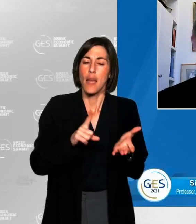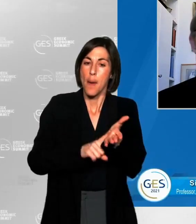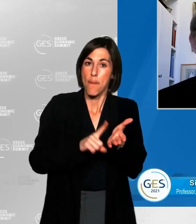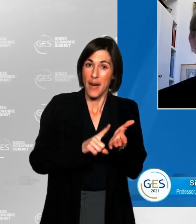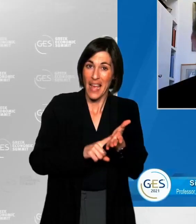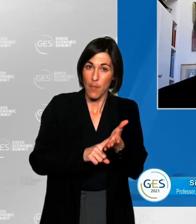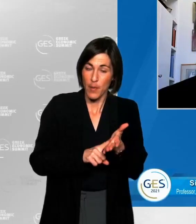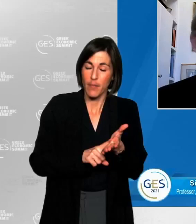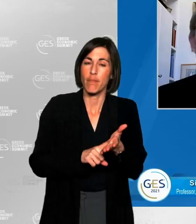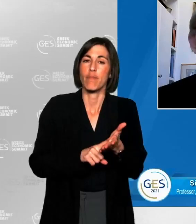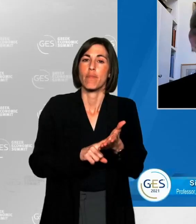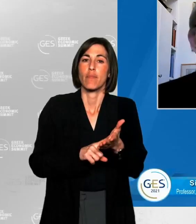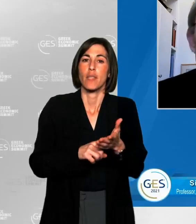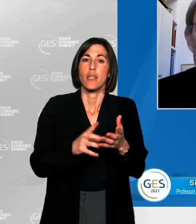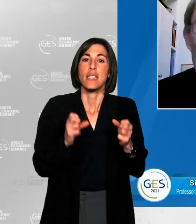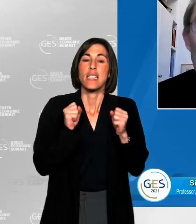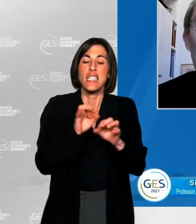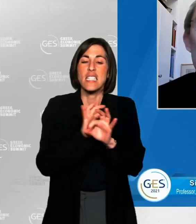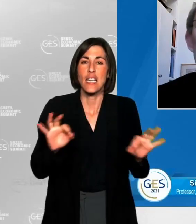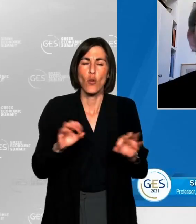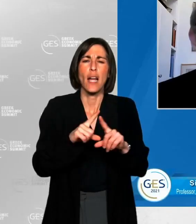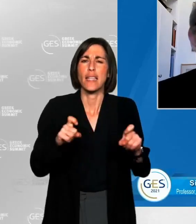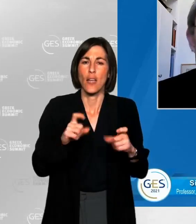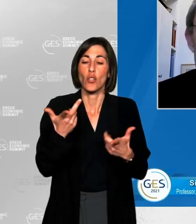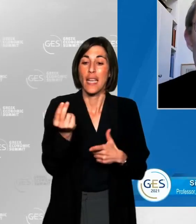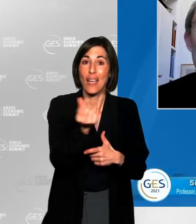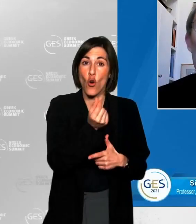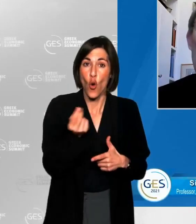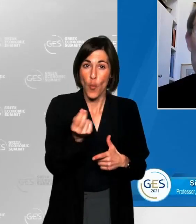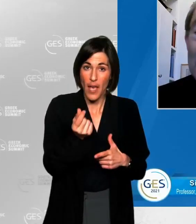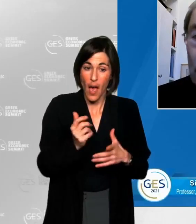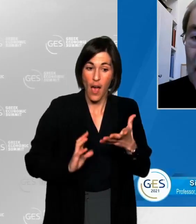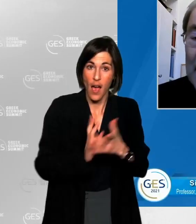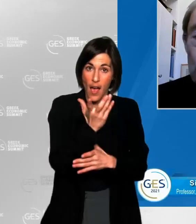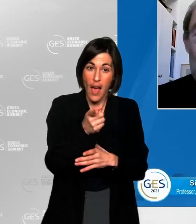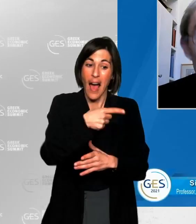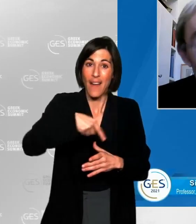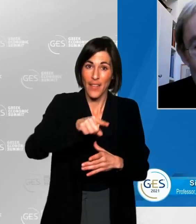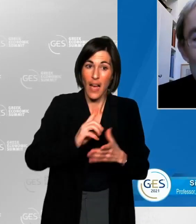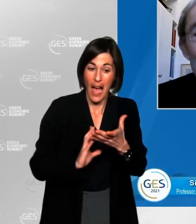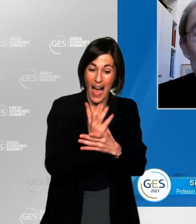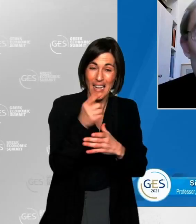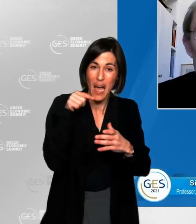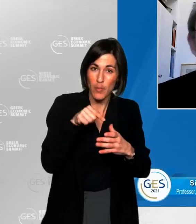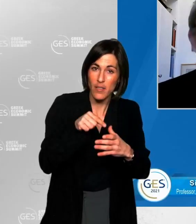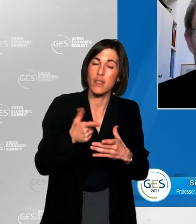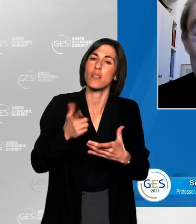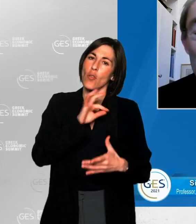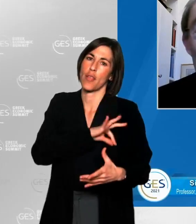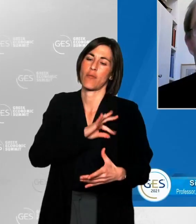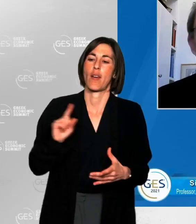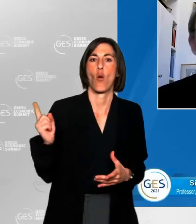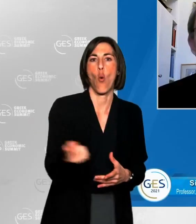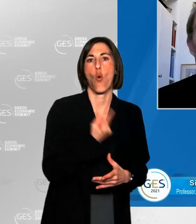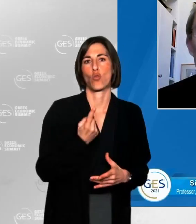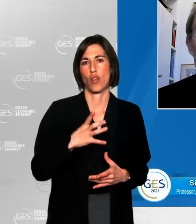the idea that if there is a tide, boats will rise in that tide. However, this is not the case today. The 1960s actually was probably